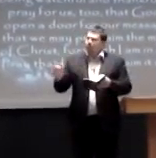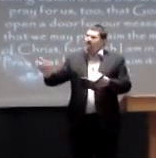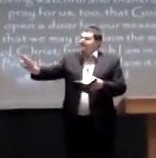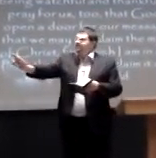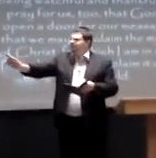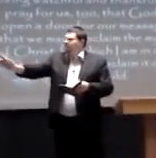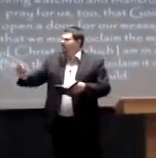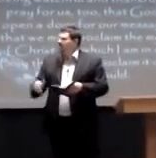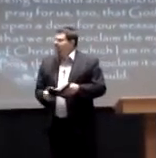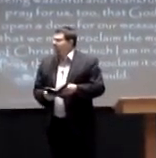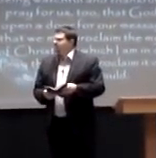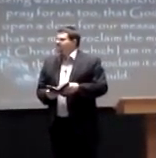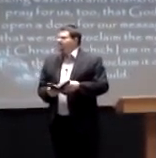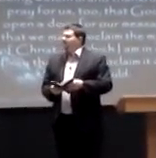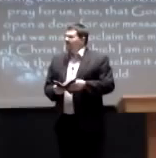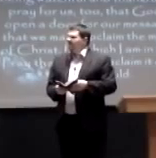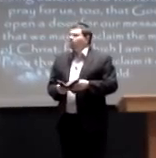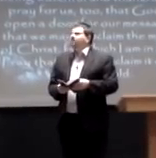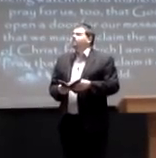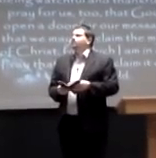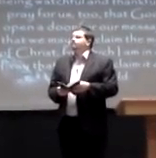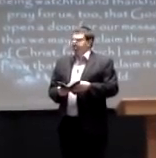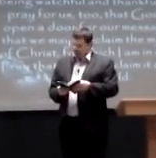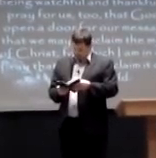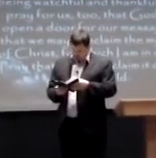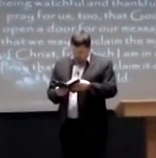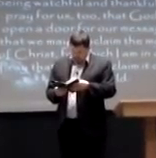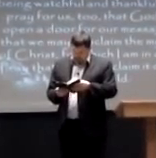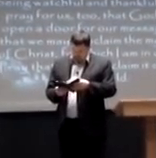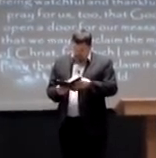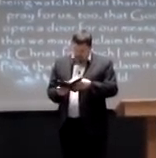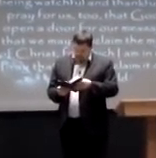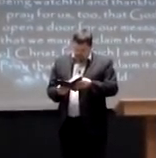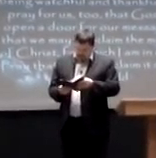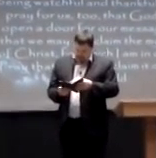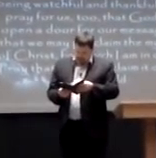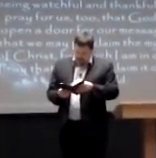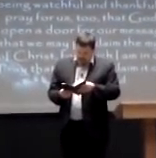same time, pray for us as well,